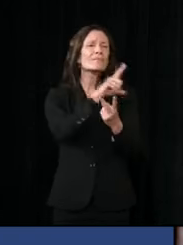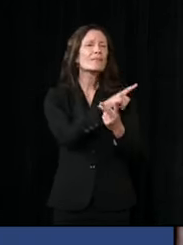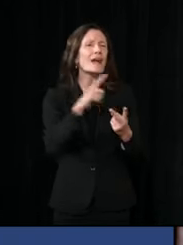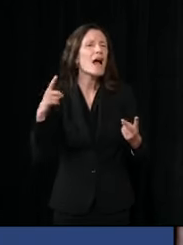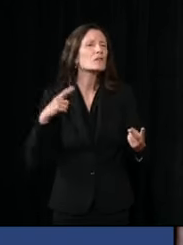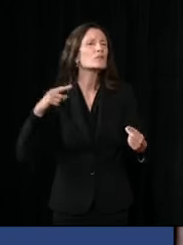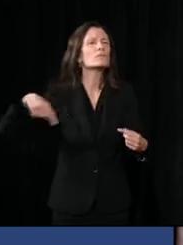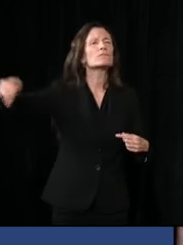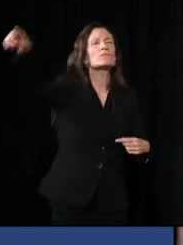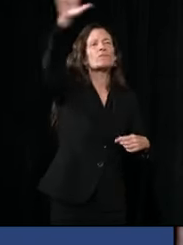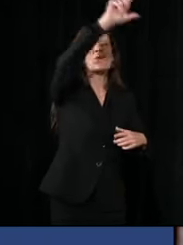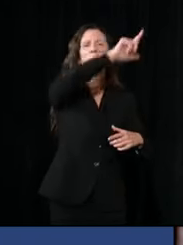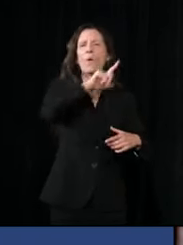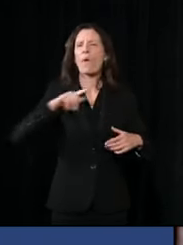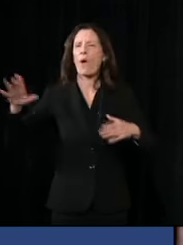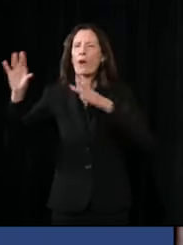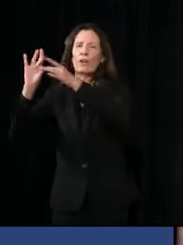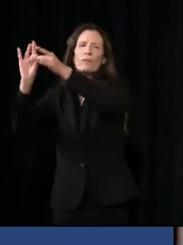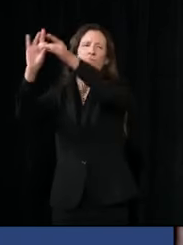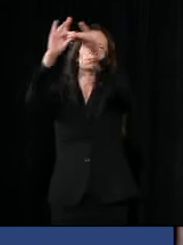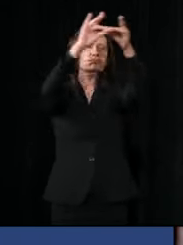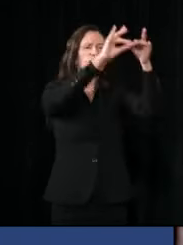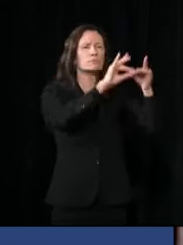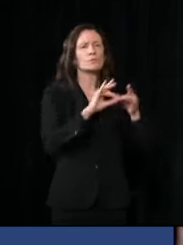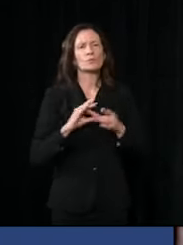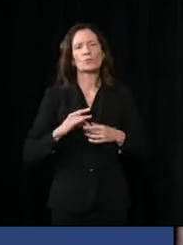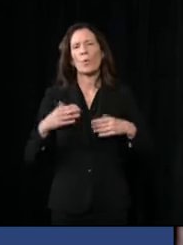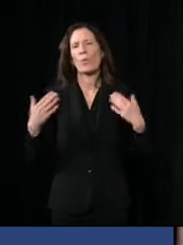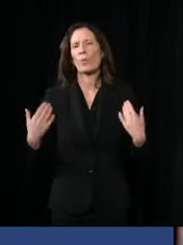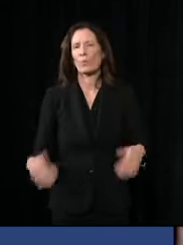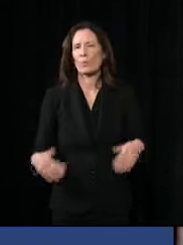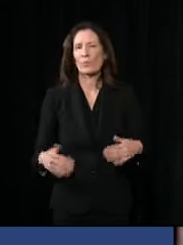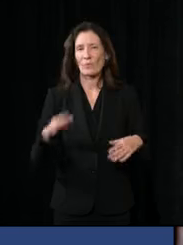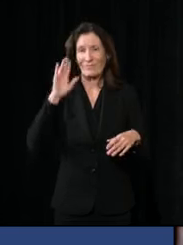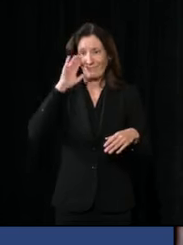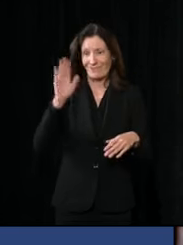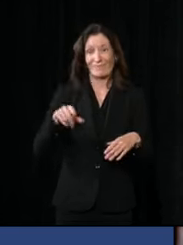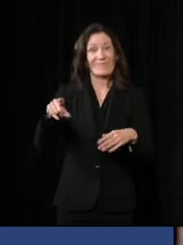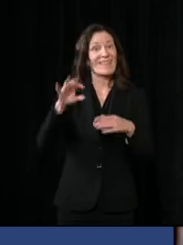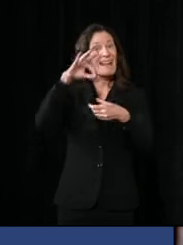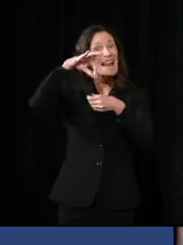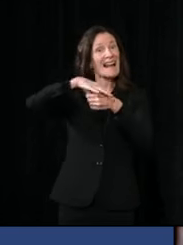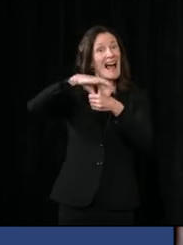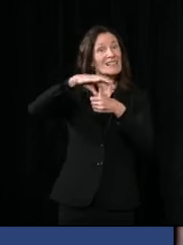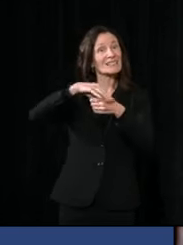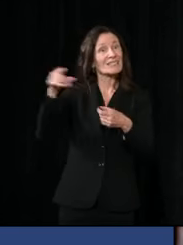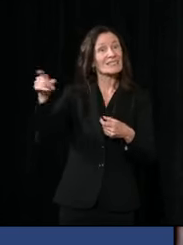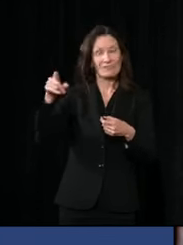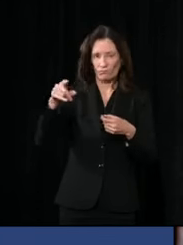safer. We also created a loan program for small businesses and a fund to prepare our hospitals for the